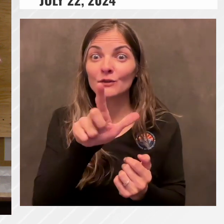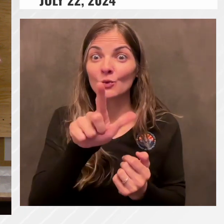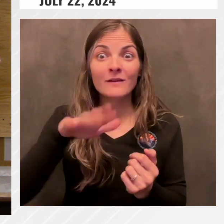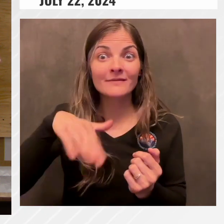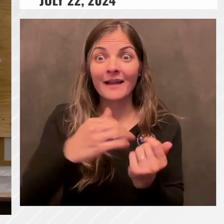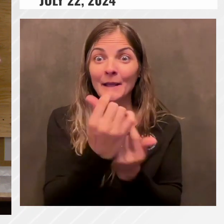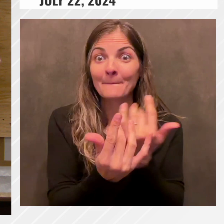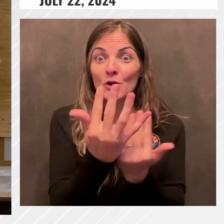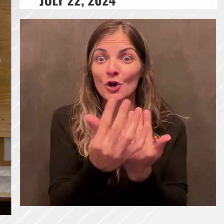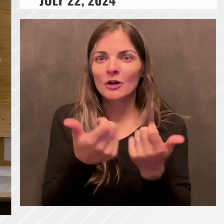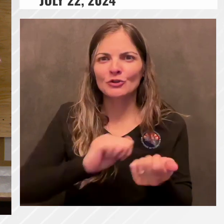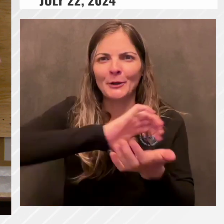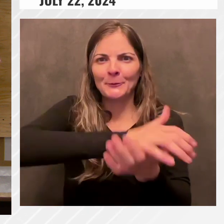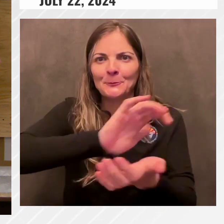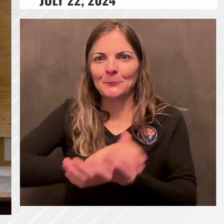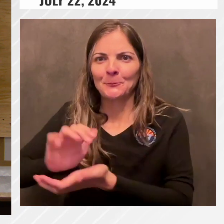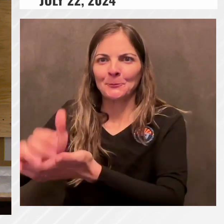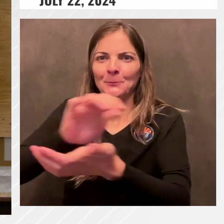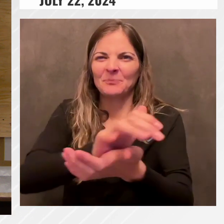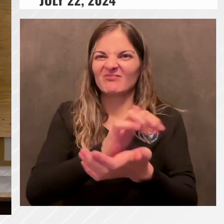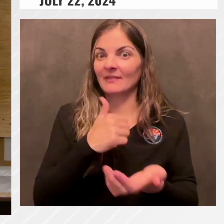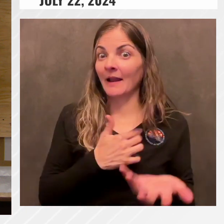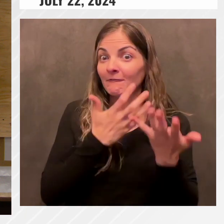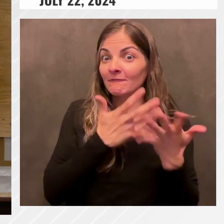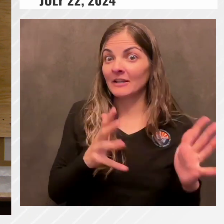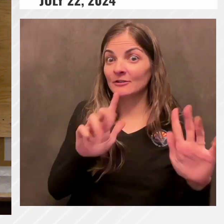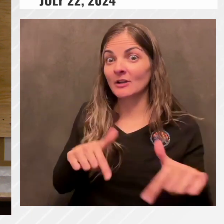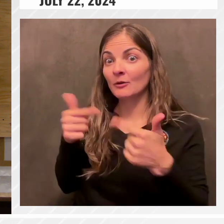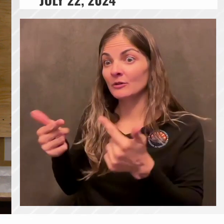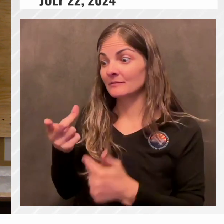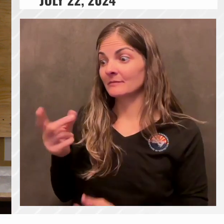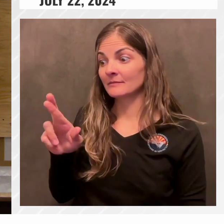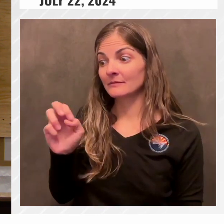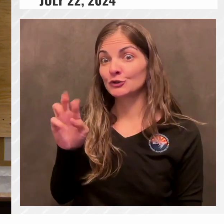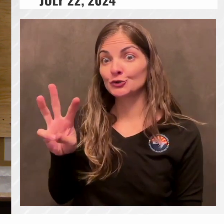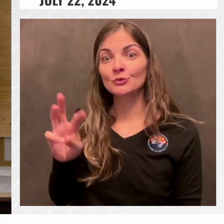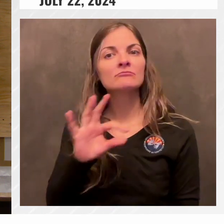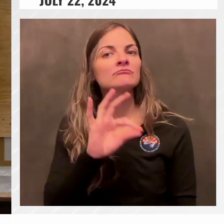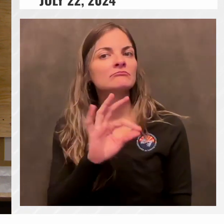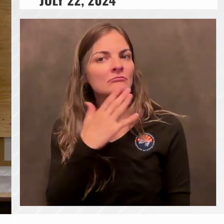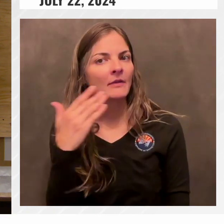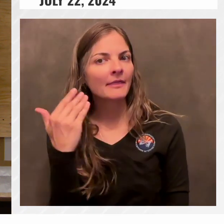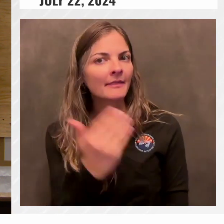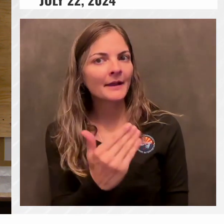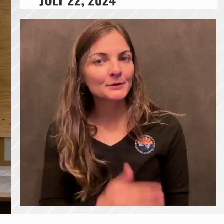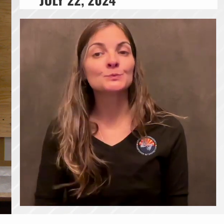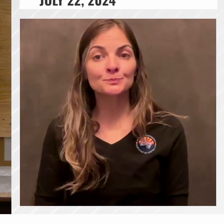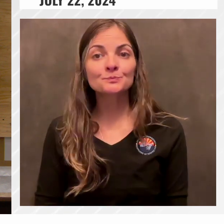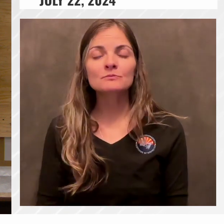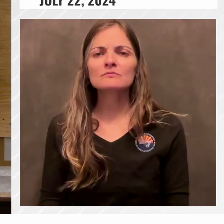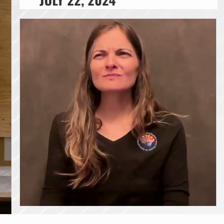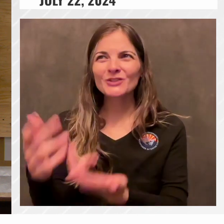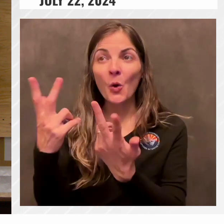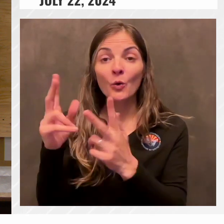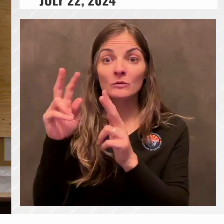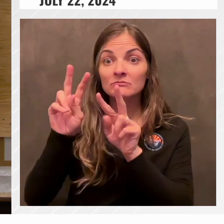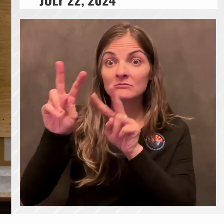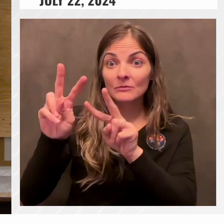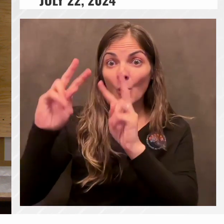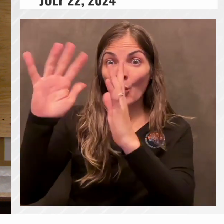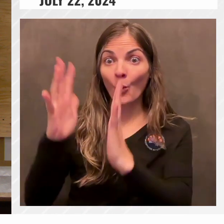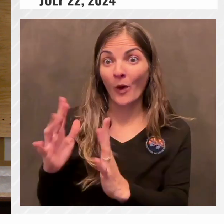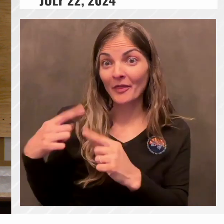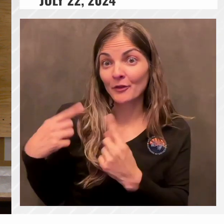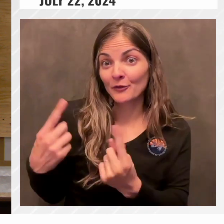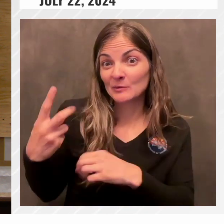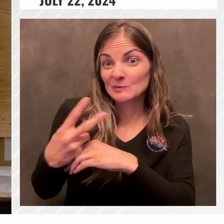that'll be the end of the report for me, and I'll turn it over to Drew. Yeah, thank you. So looking at the weather that we had the last couple of days was really favorable for